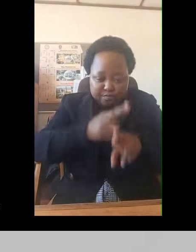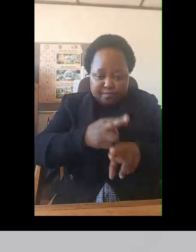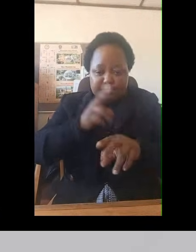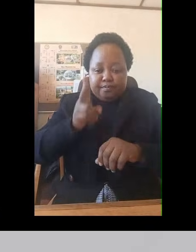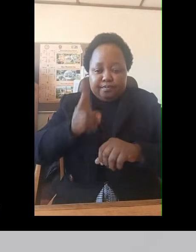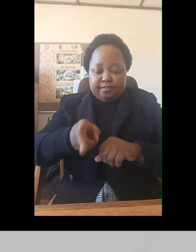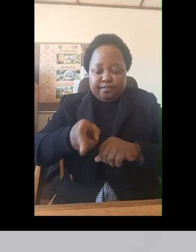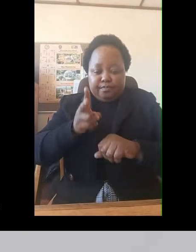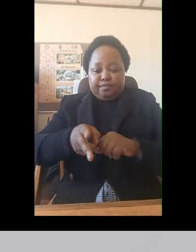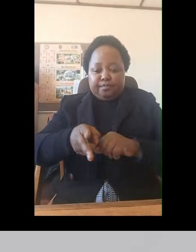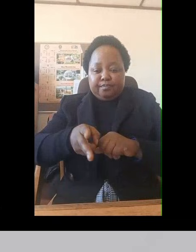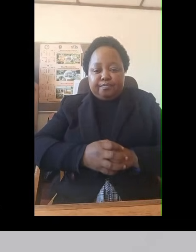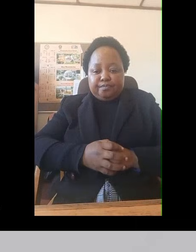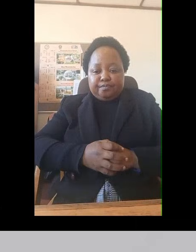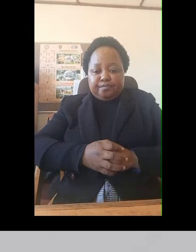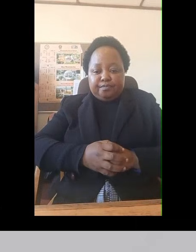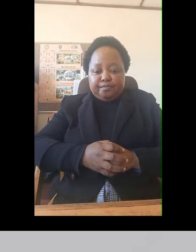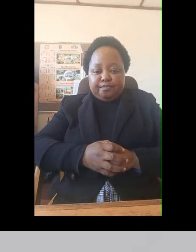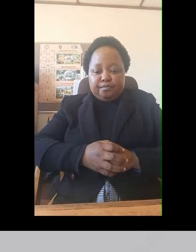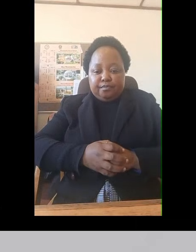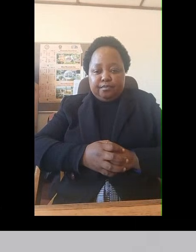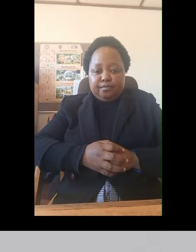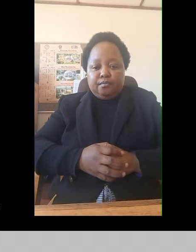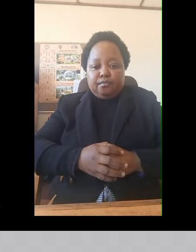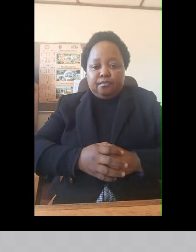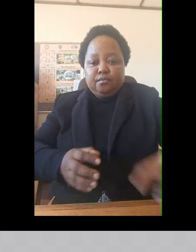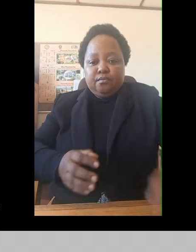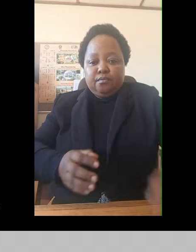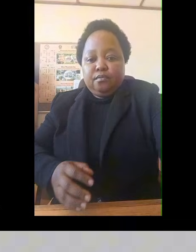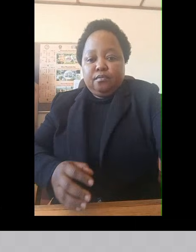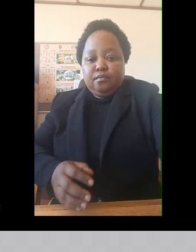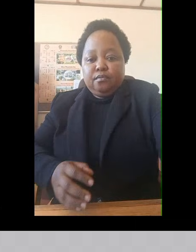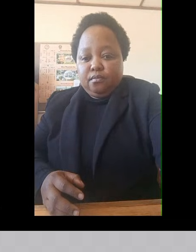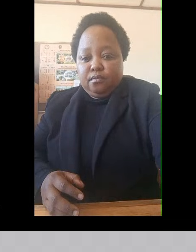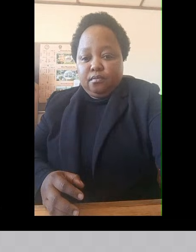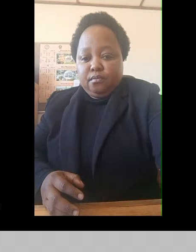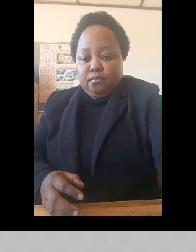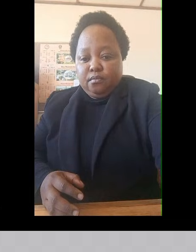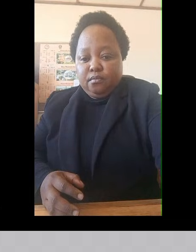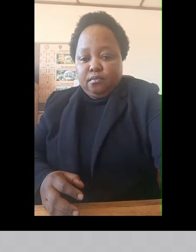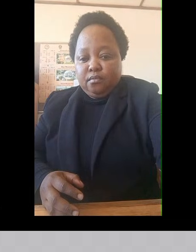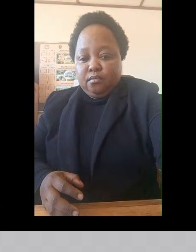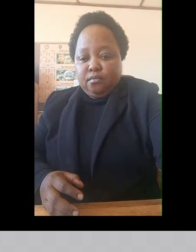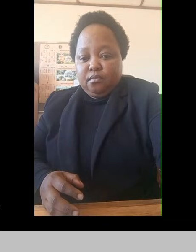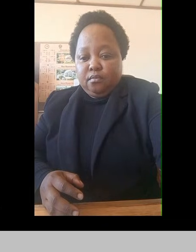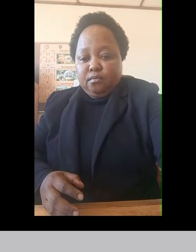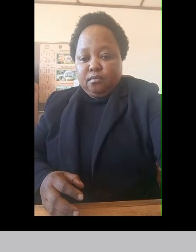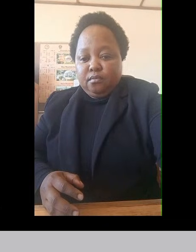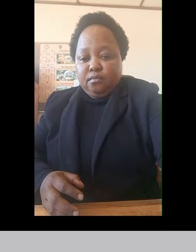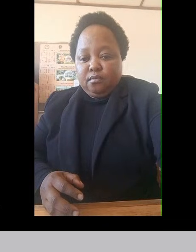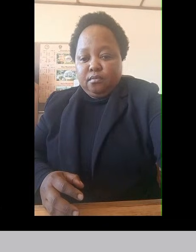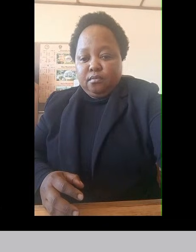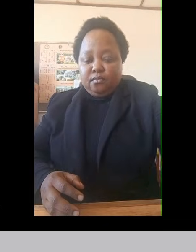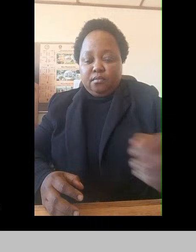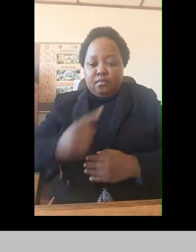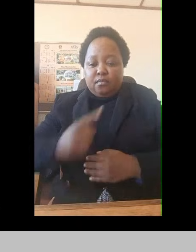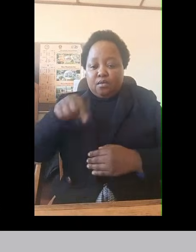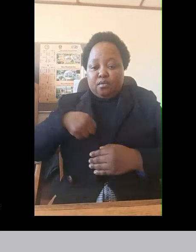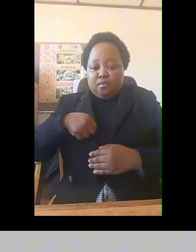officials present here, colleagues whom we work with, we have organized these proceedings and